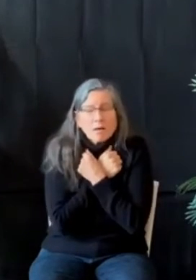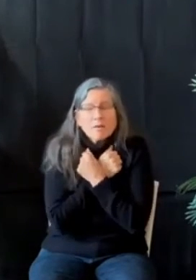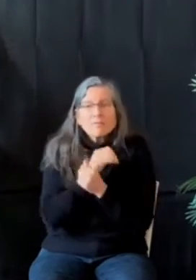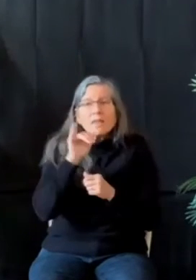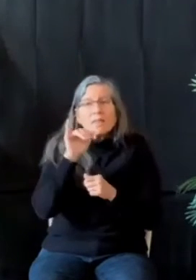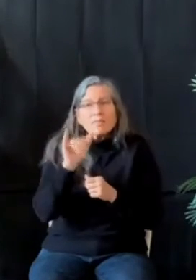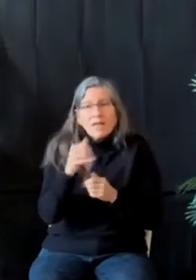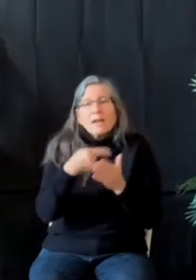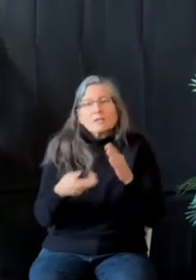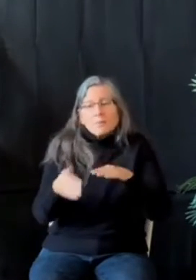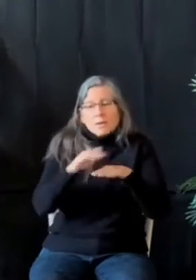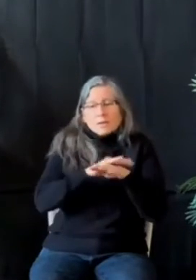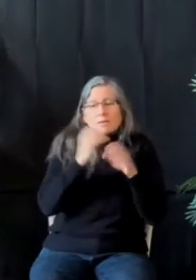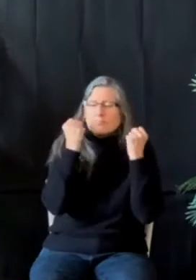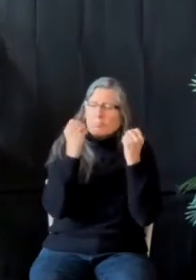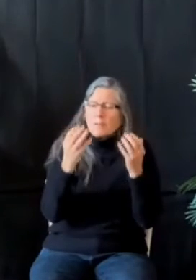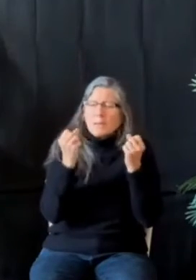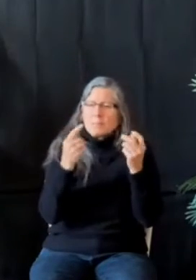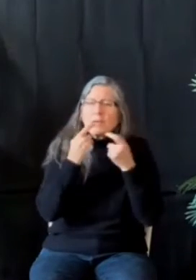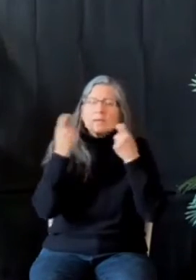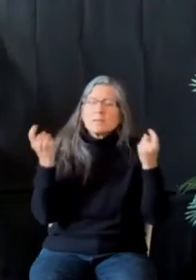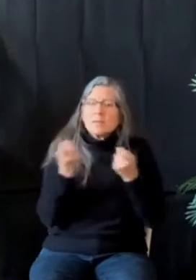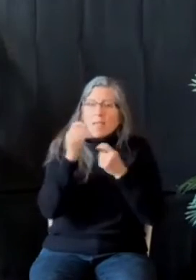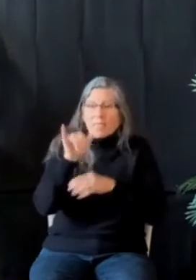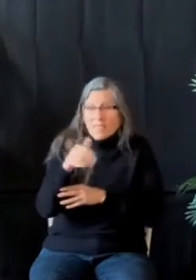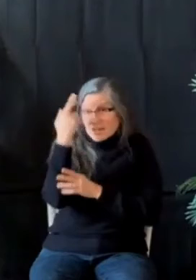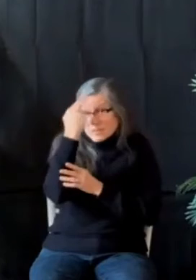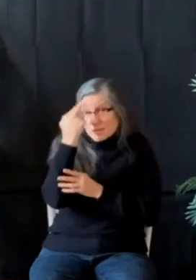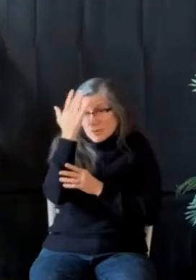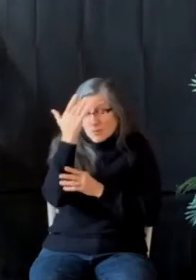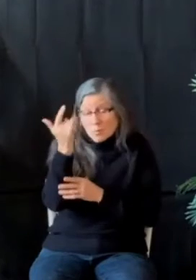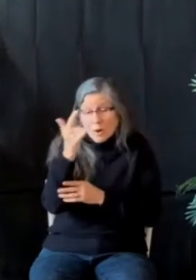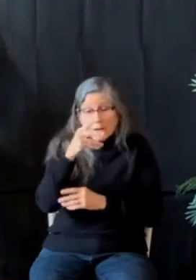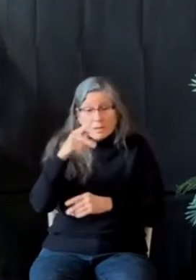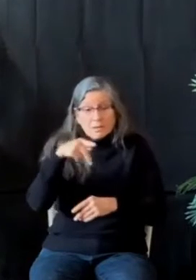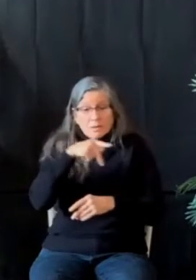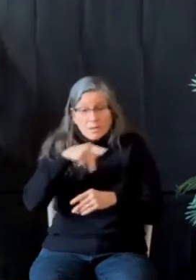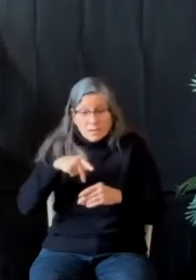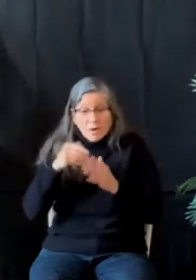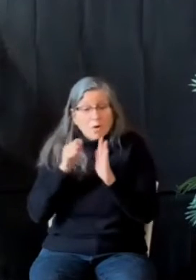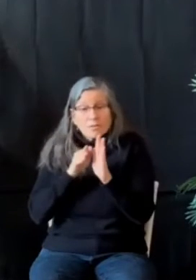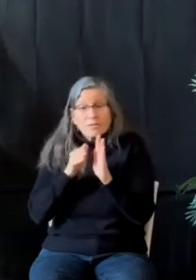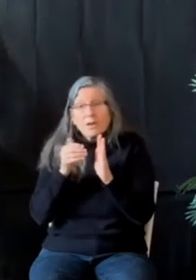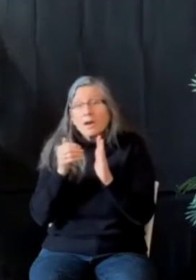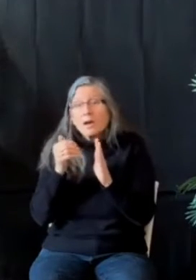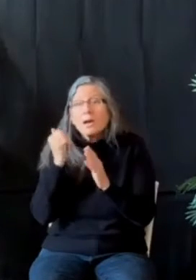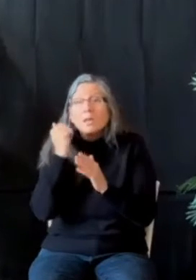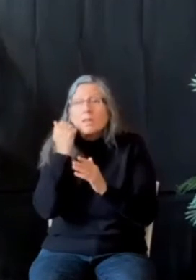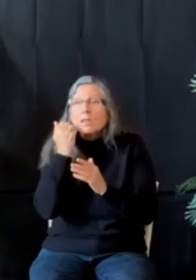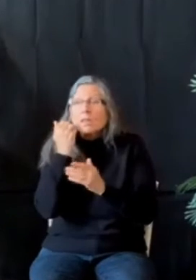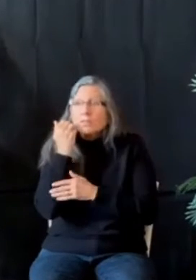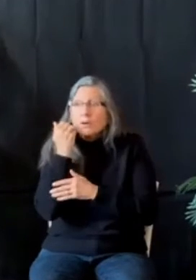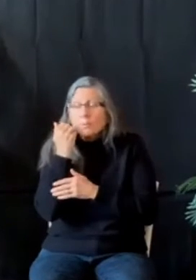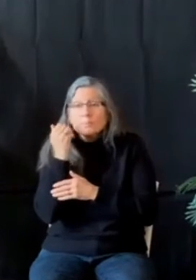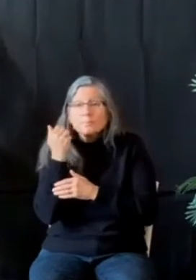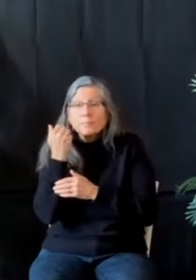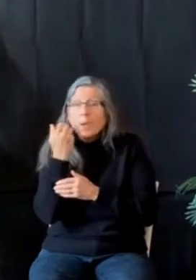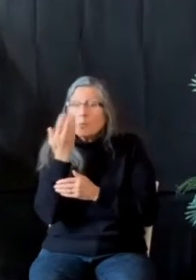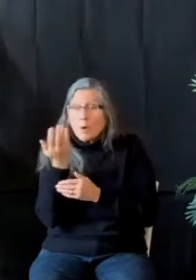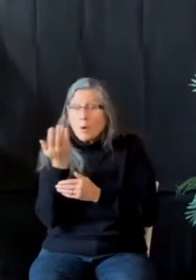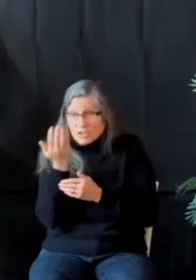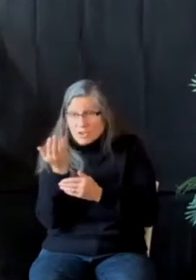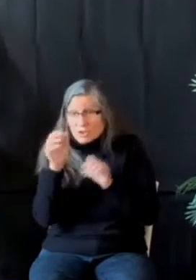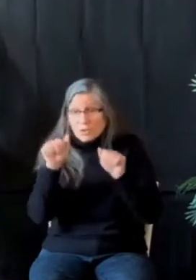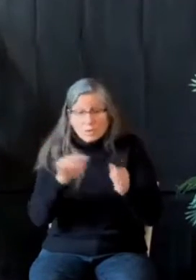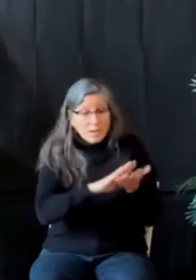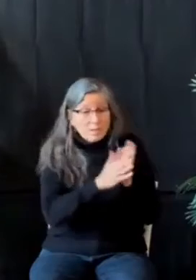that covers a multitude of sins. That's the reason that the prince, the prostitute can become a princess, that the drunkard can become a